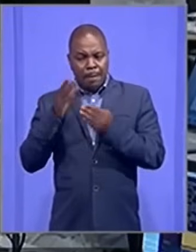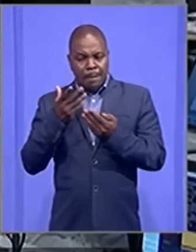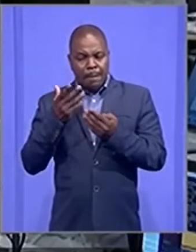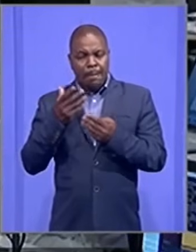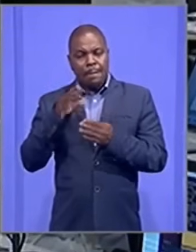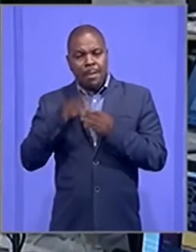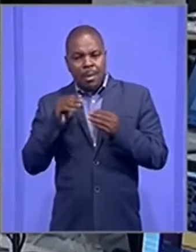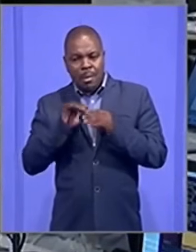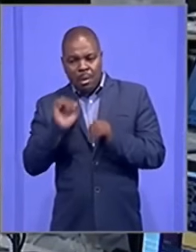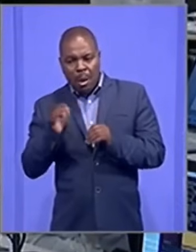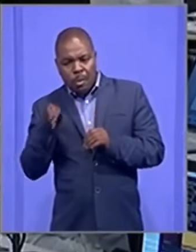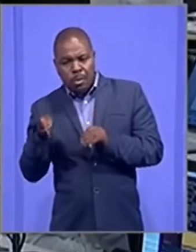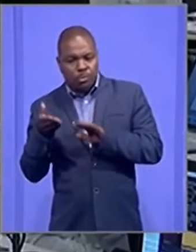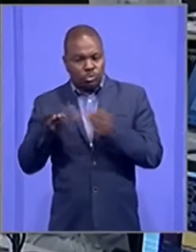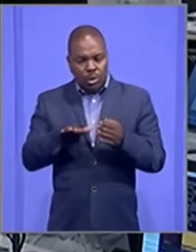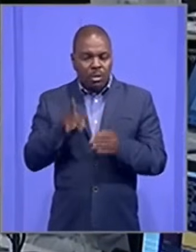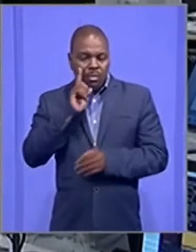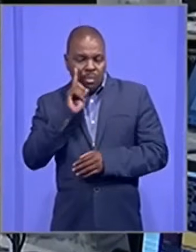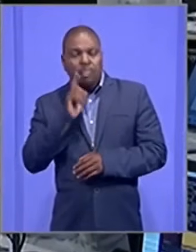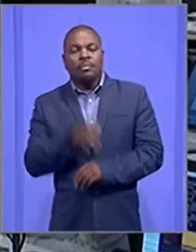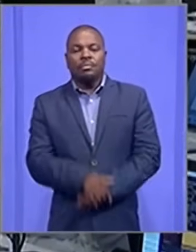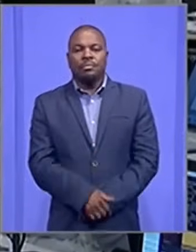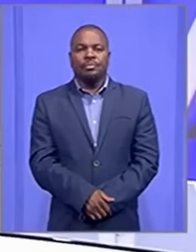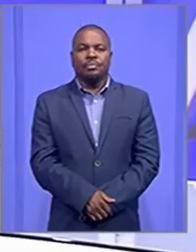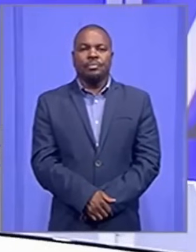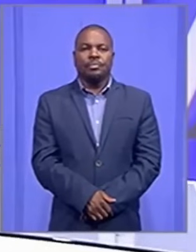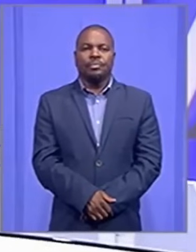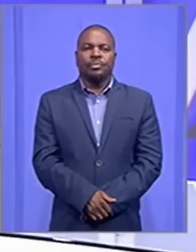lobilego maphelo a bona dikgotlhanong tšeo.